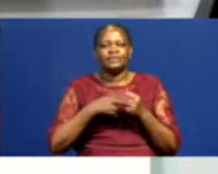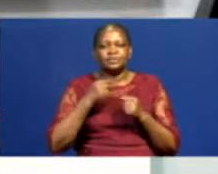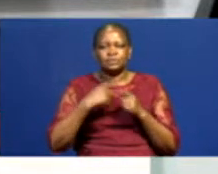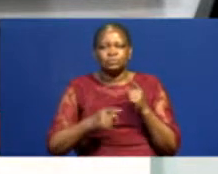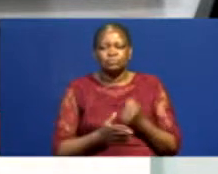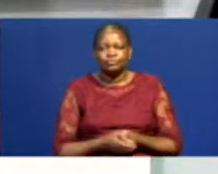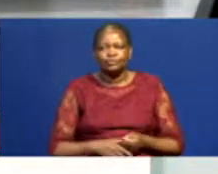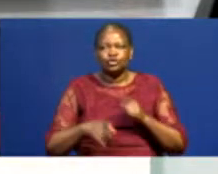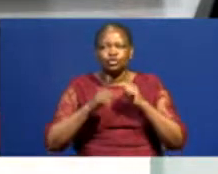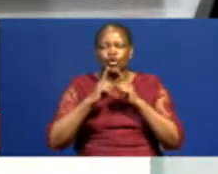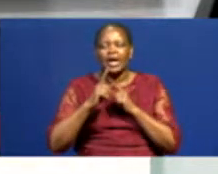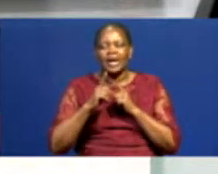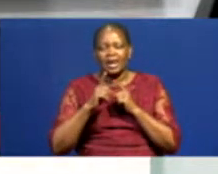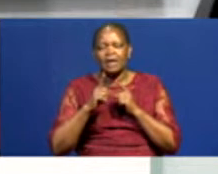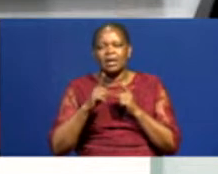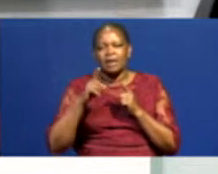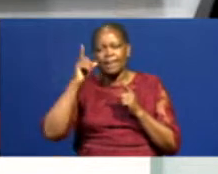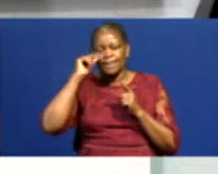Mombasa